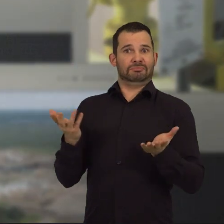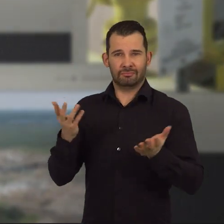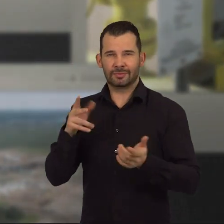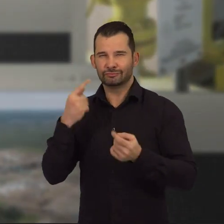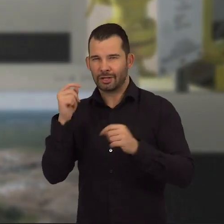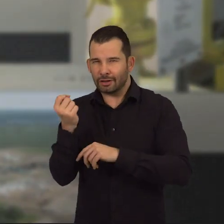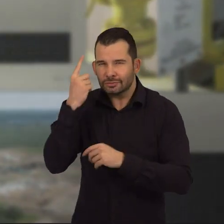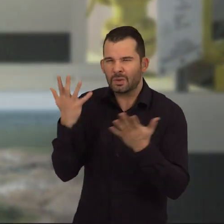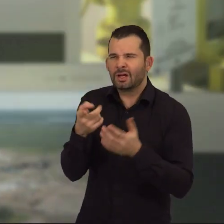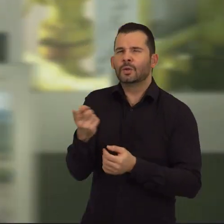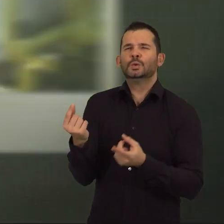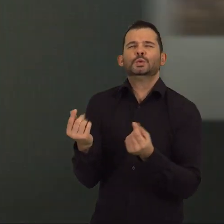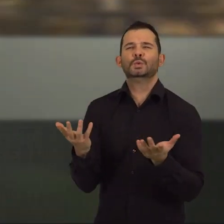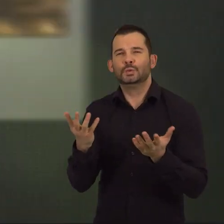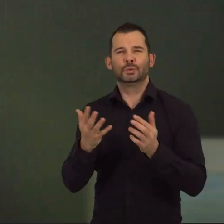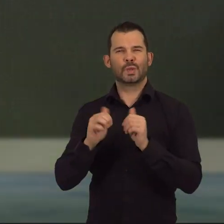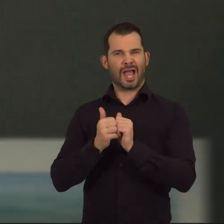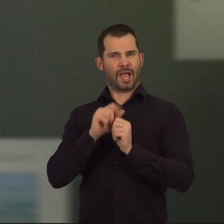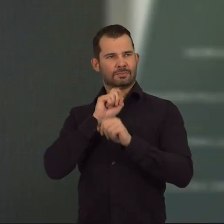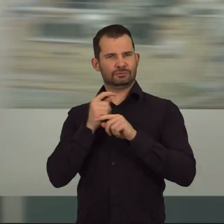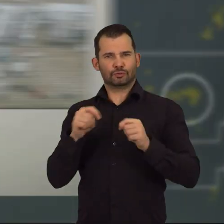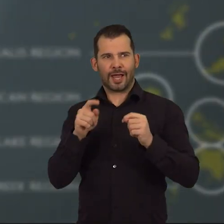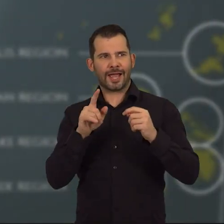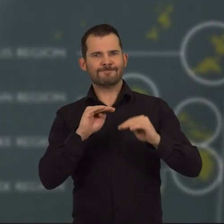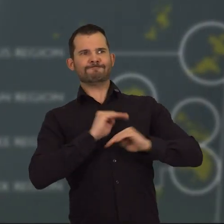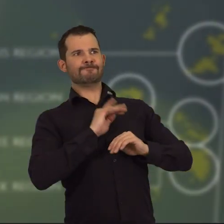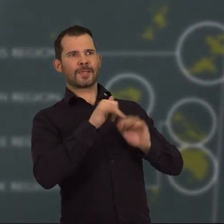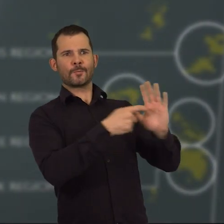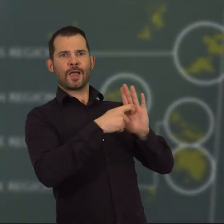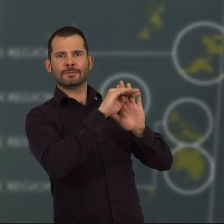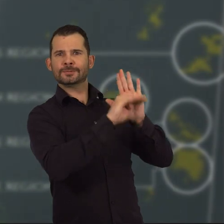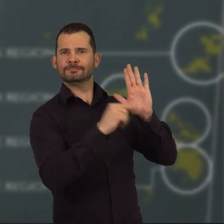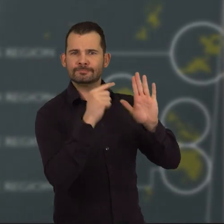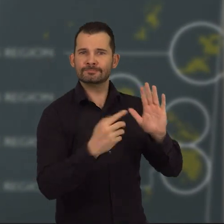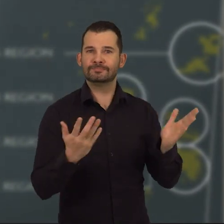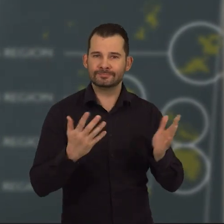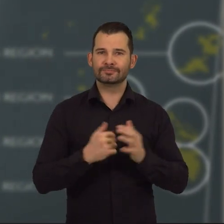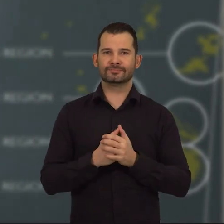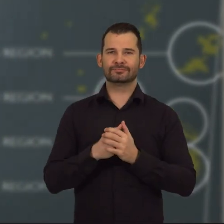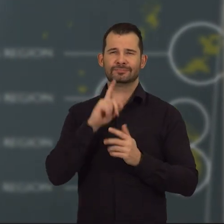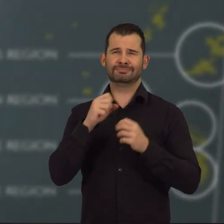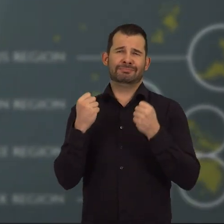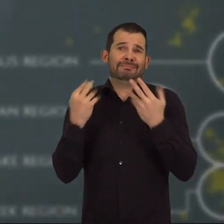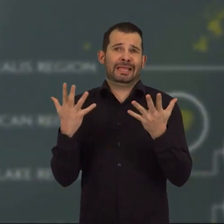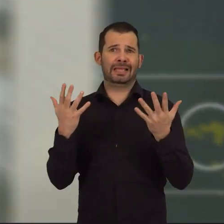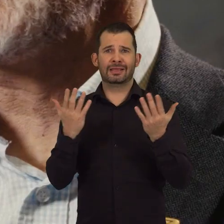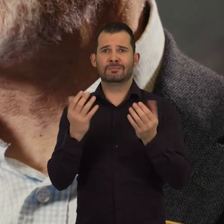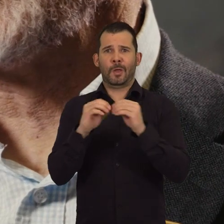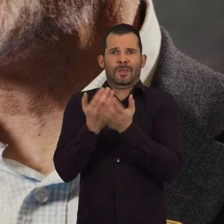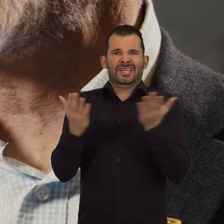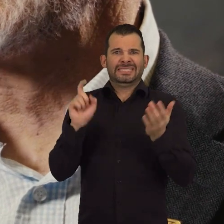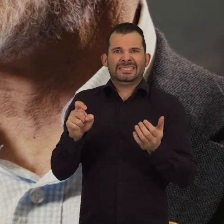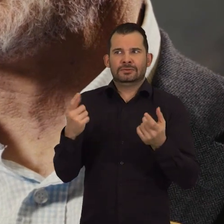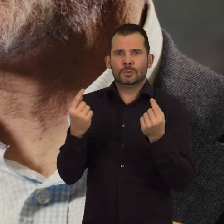understand what it is they're doing and how they're trying to meet the requirements. There's just so many more things that need to be done, so many